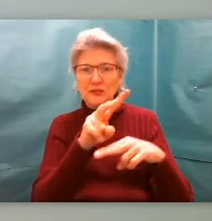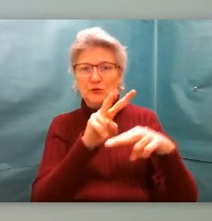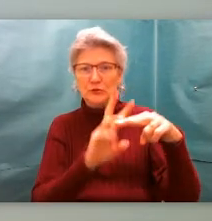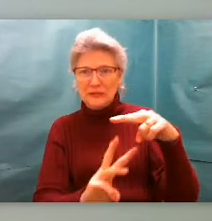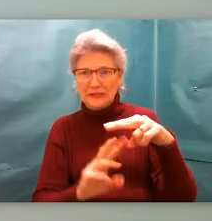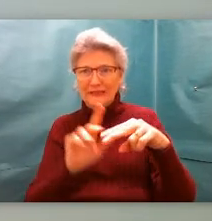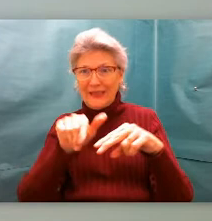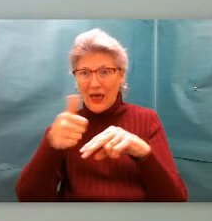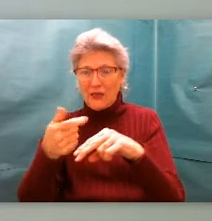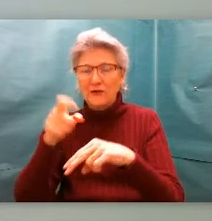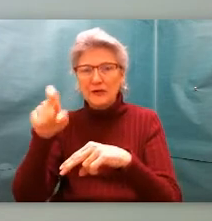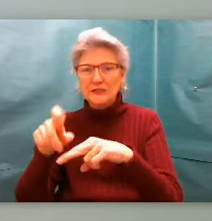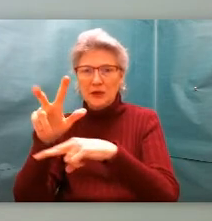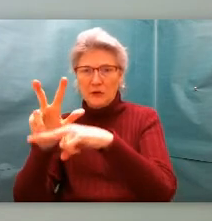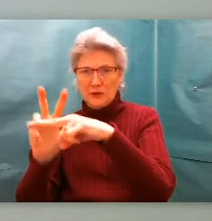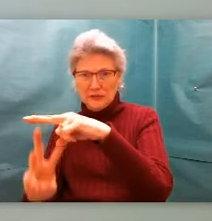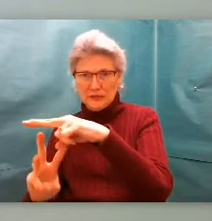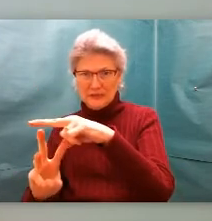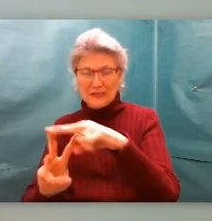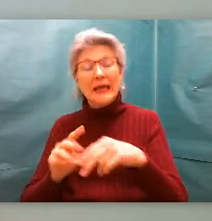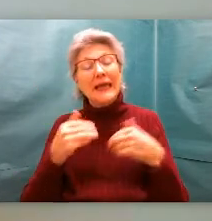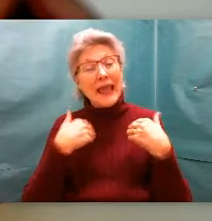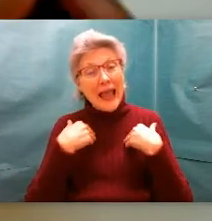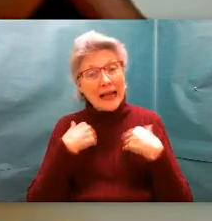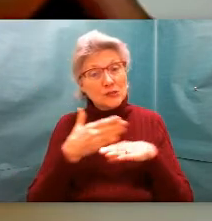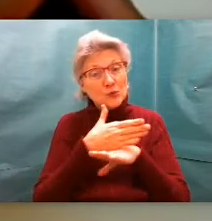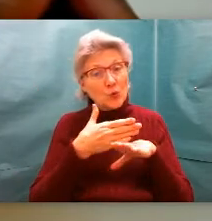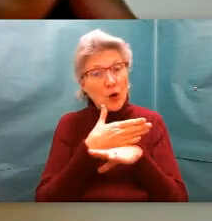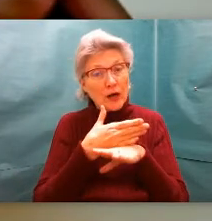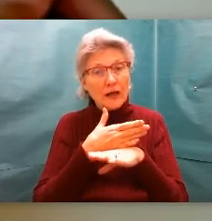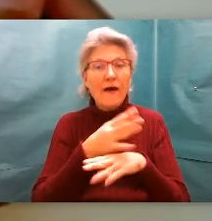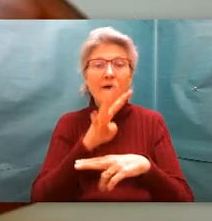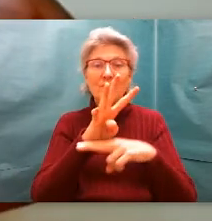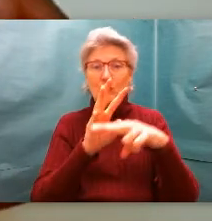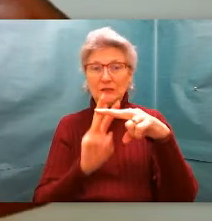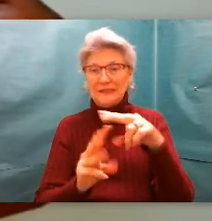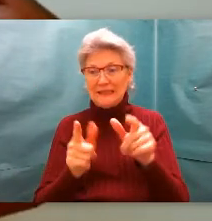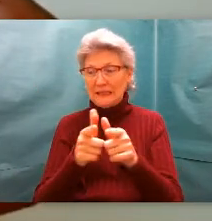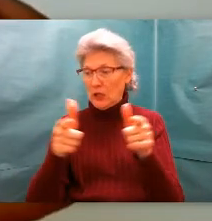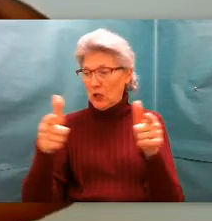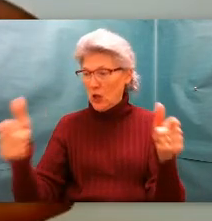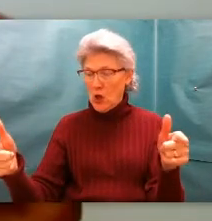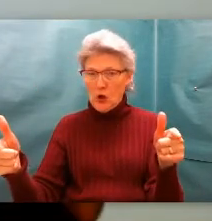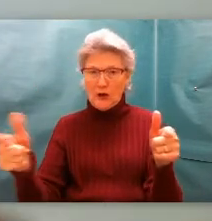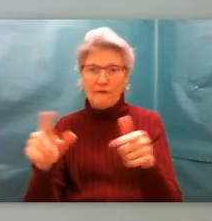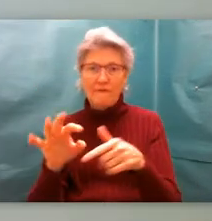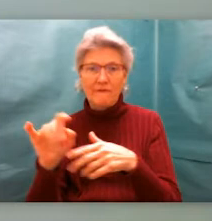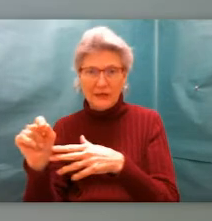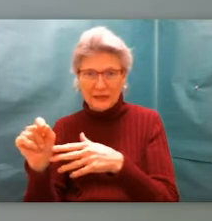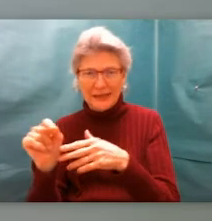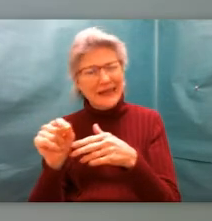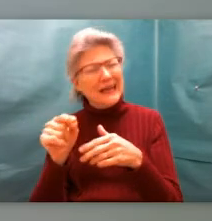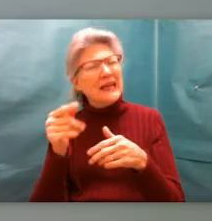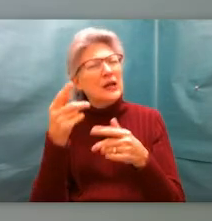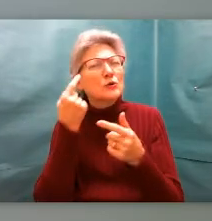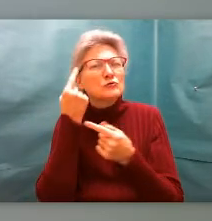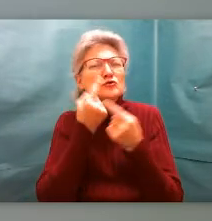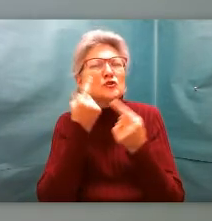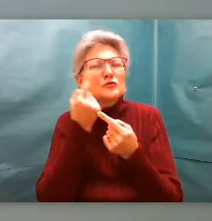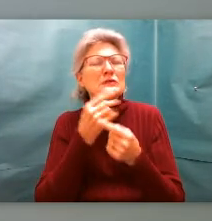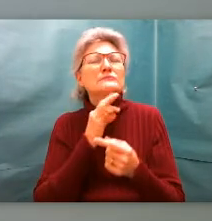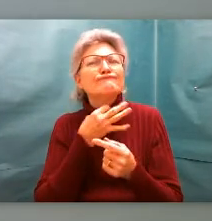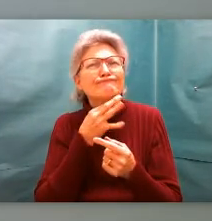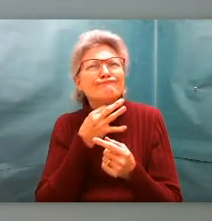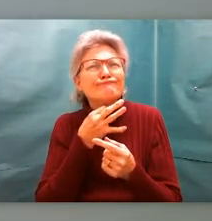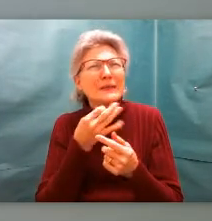to know if that piece of wood is long enough for both of the masts that he needs to make. You could use fraction strips like